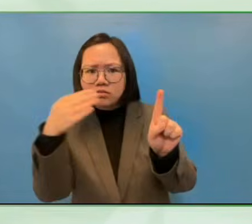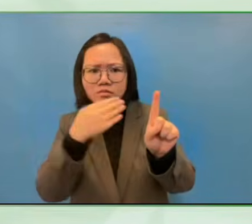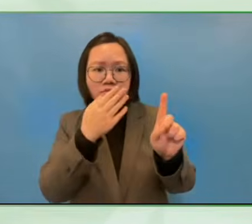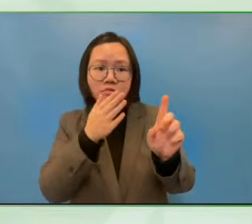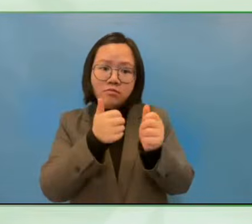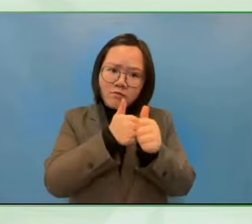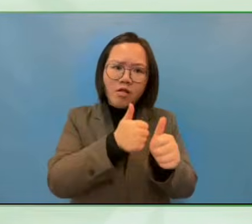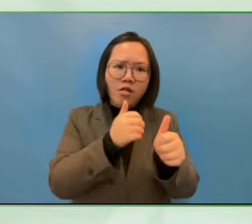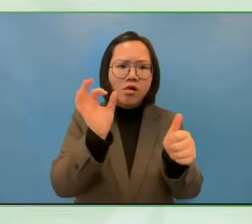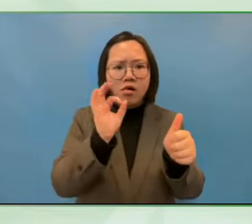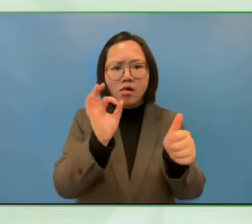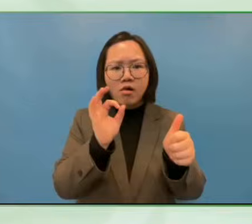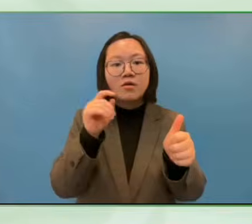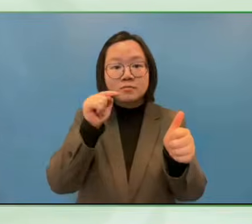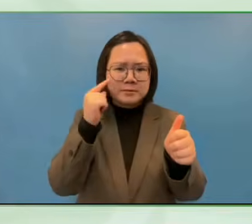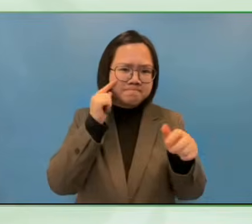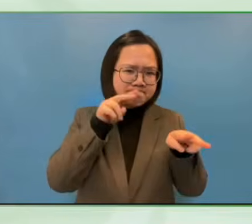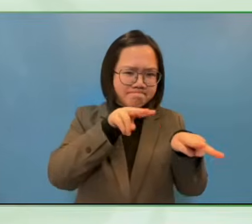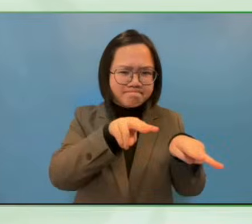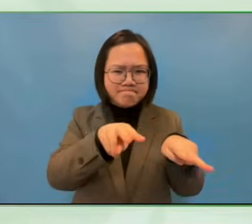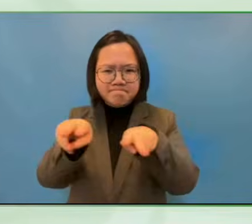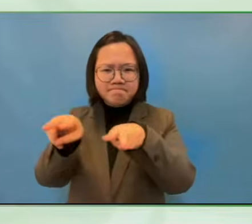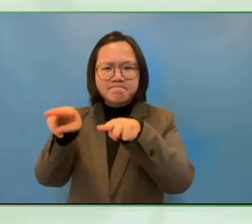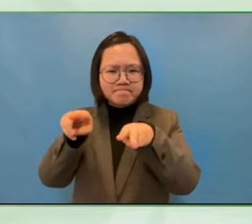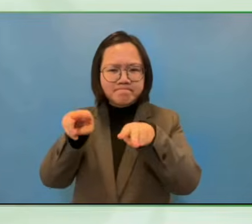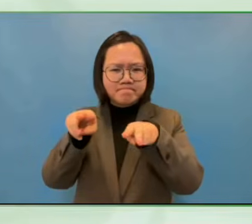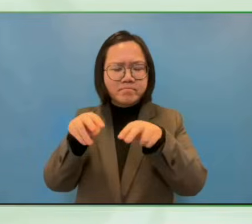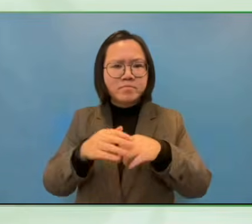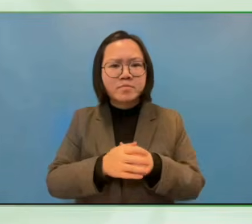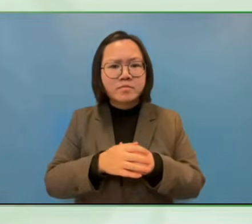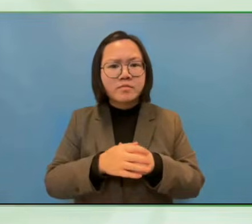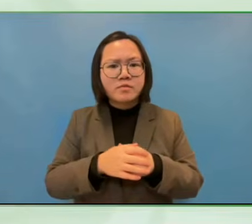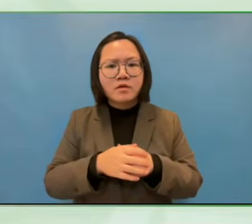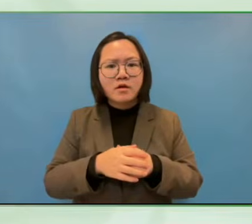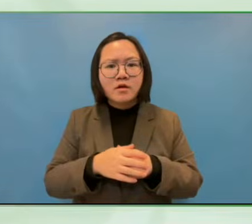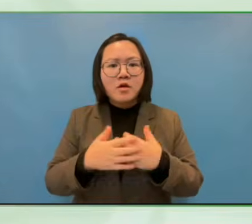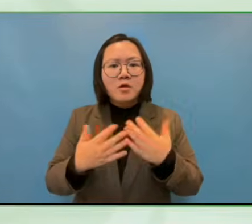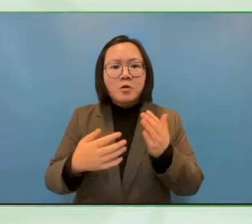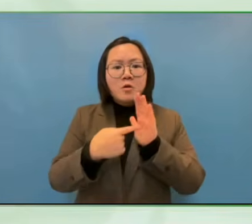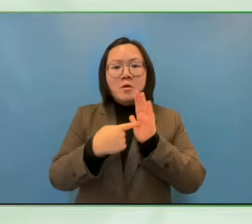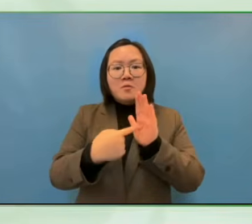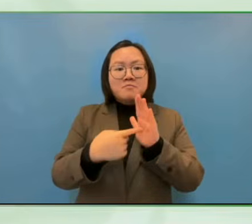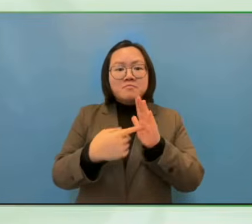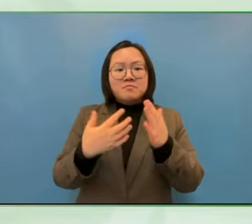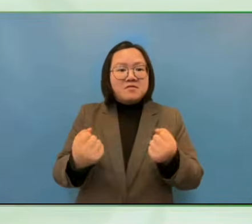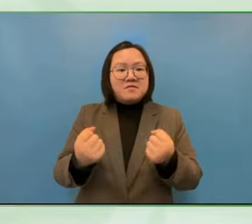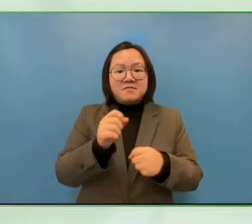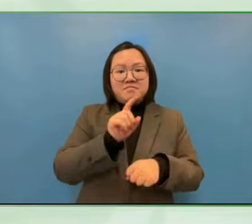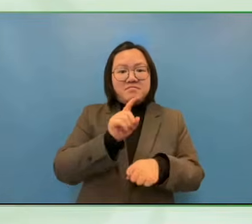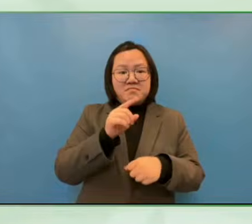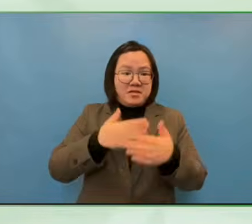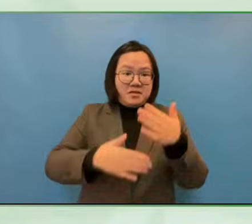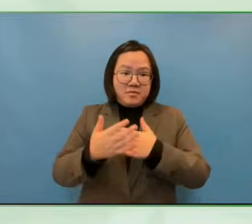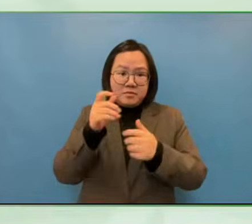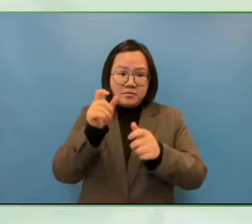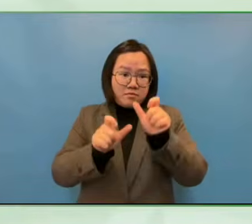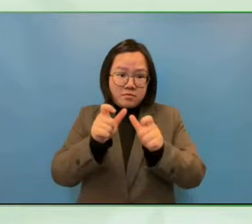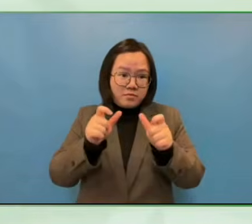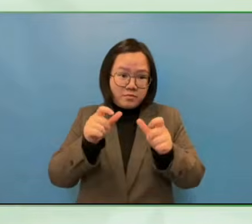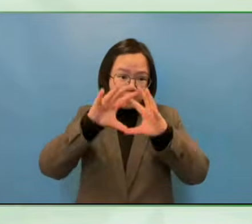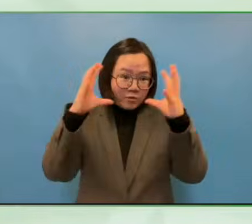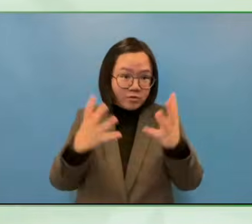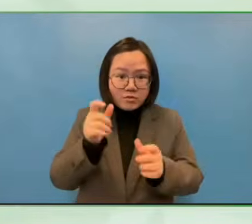16% of the globe's population. But this year's Zero Research Report, to add to your advertisement,